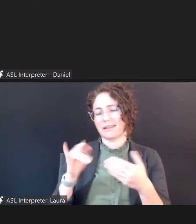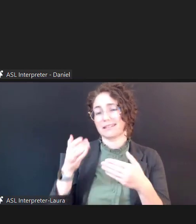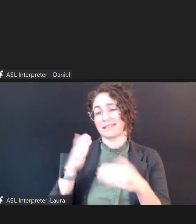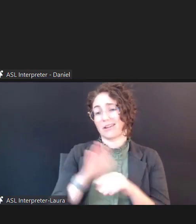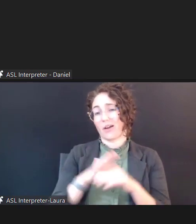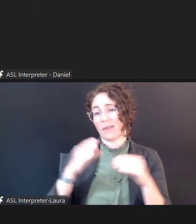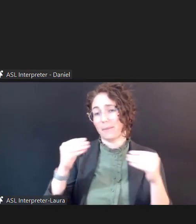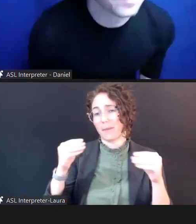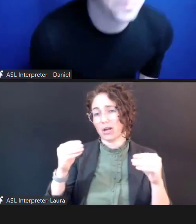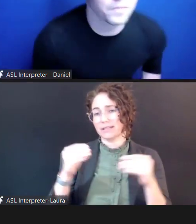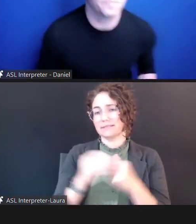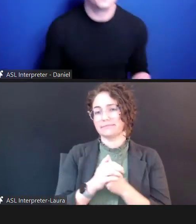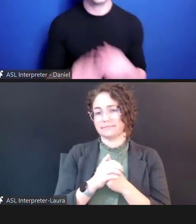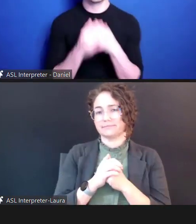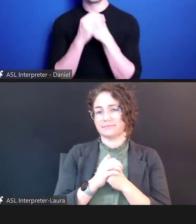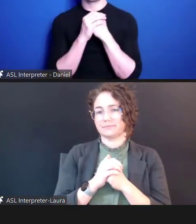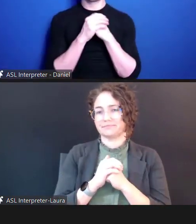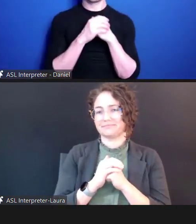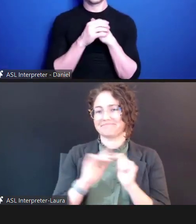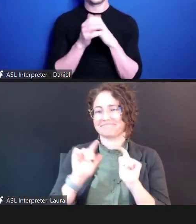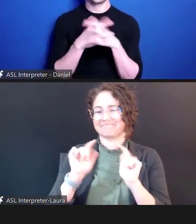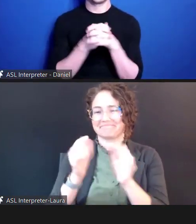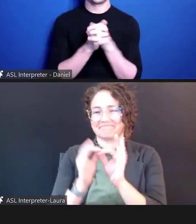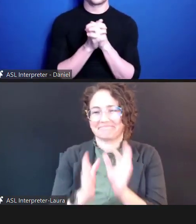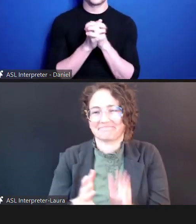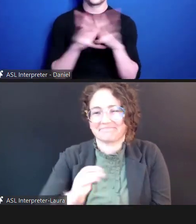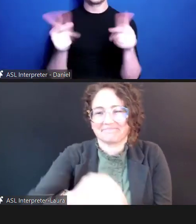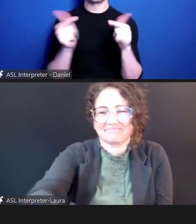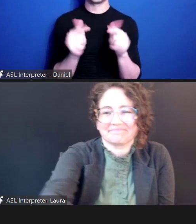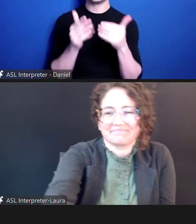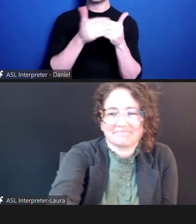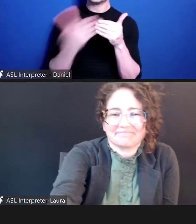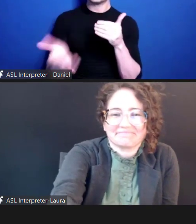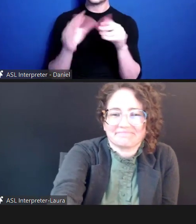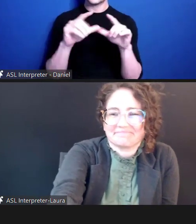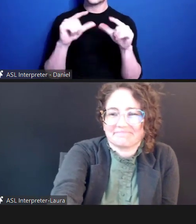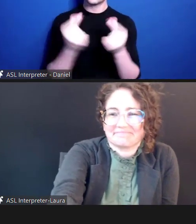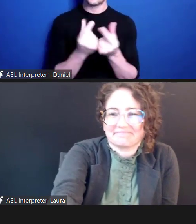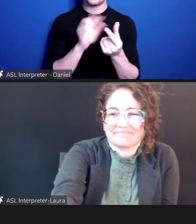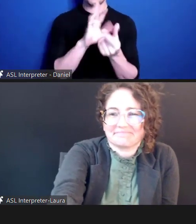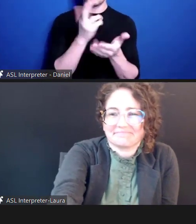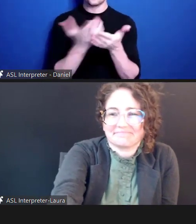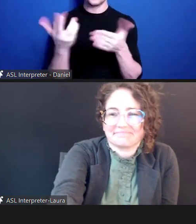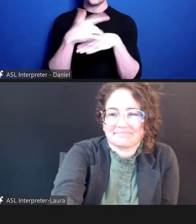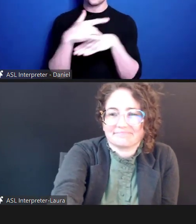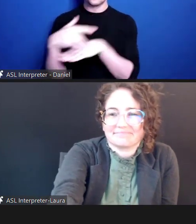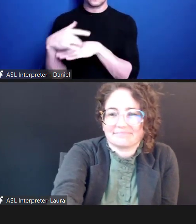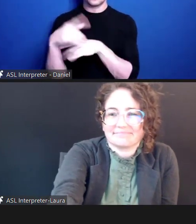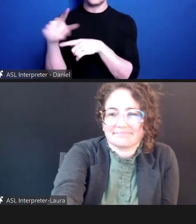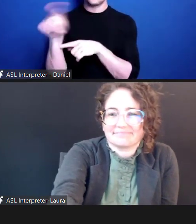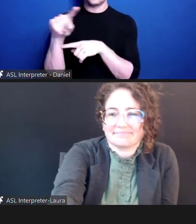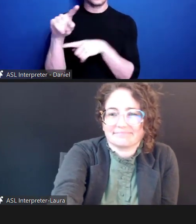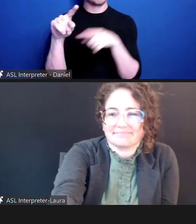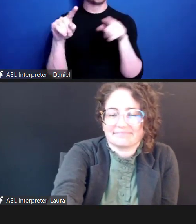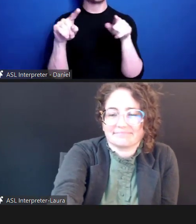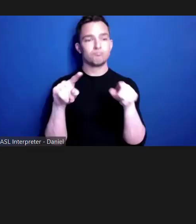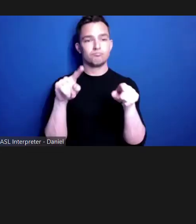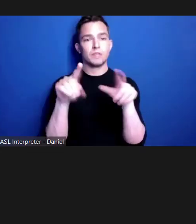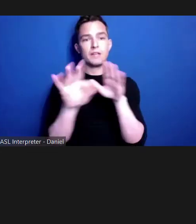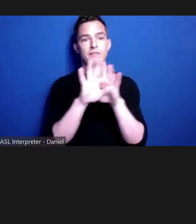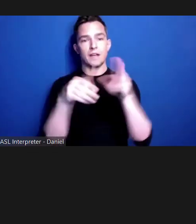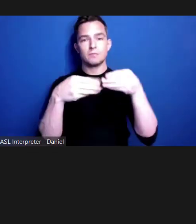market now. In the next group of resources, you'll find where you can access